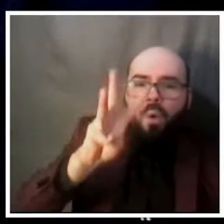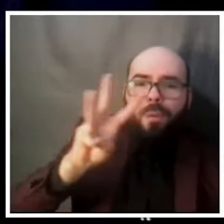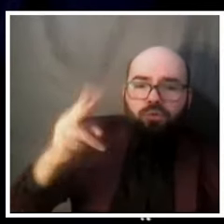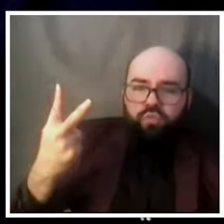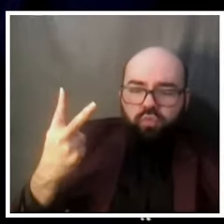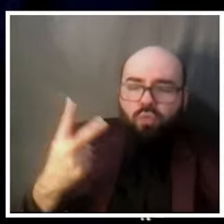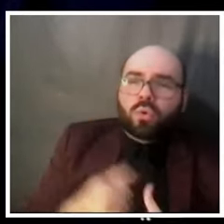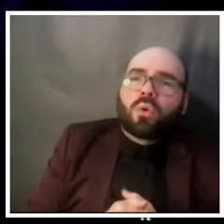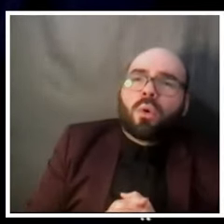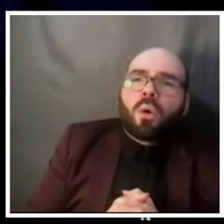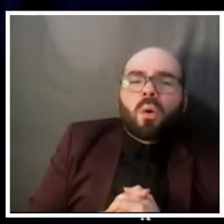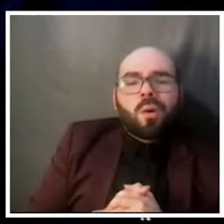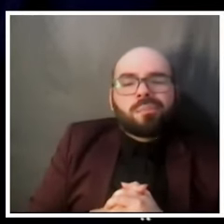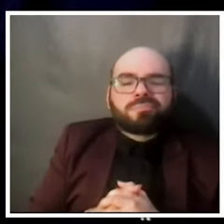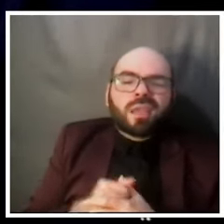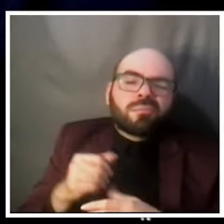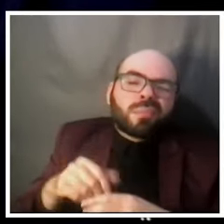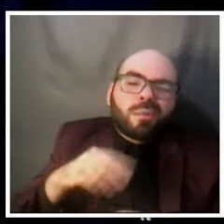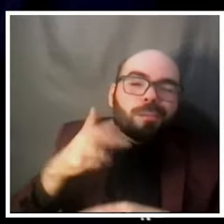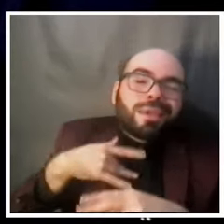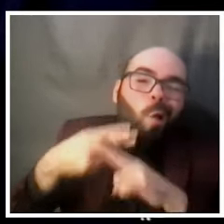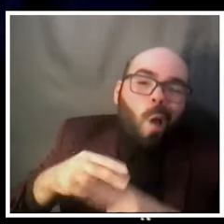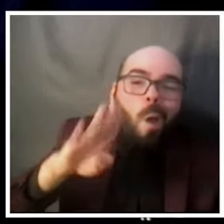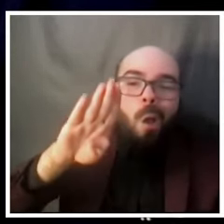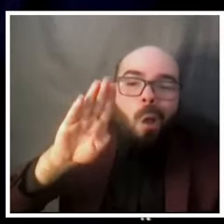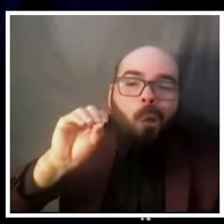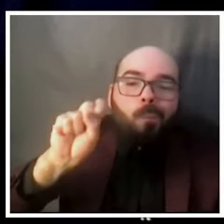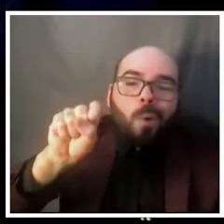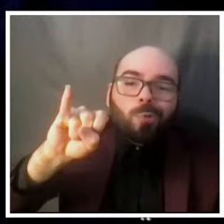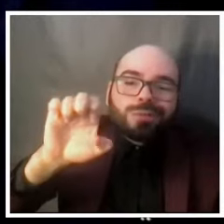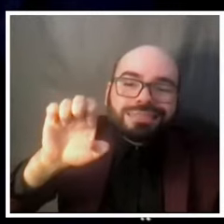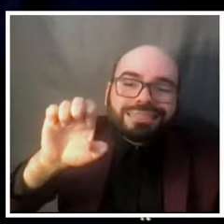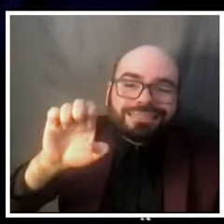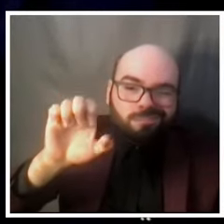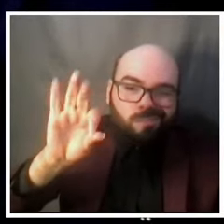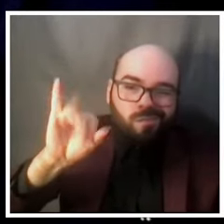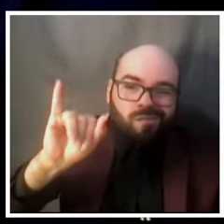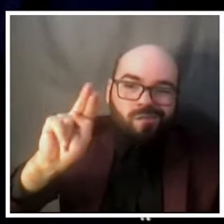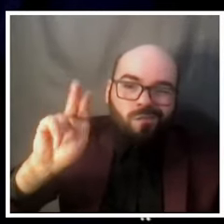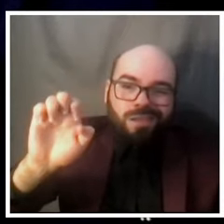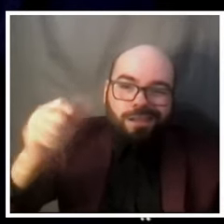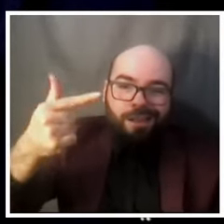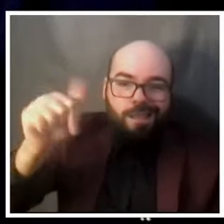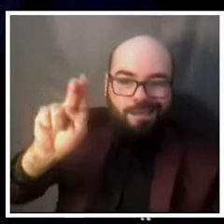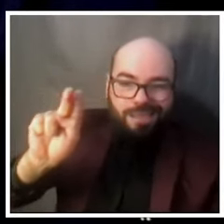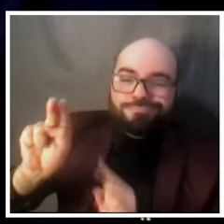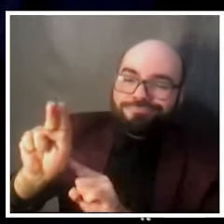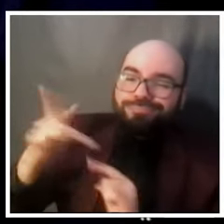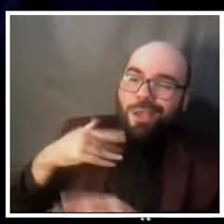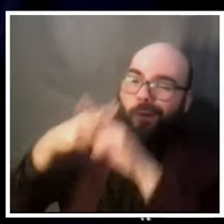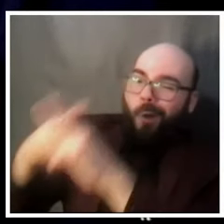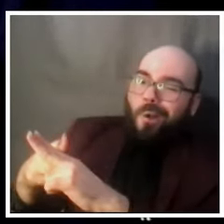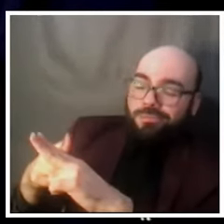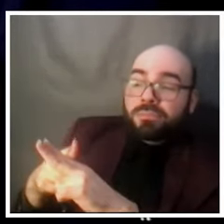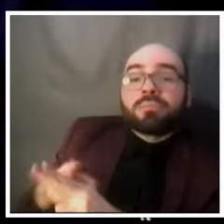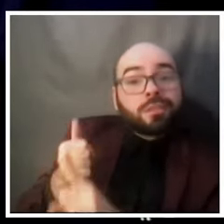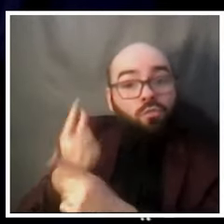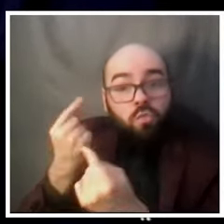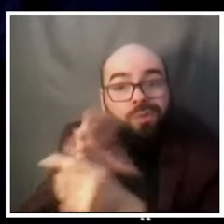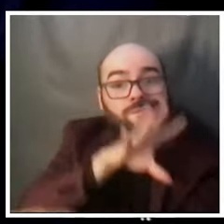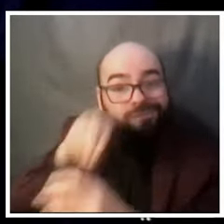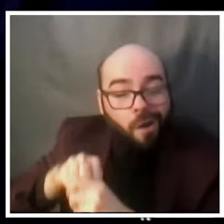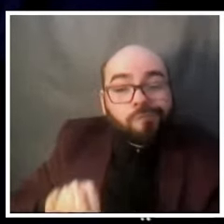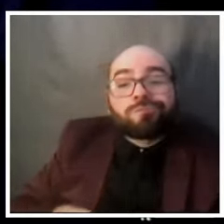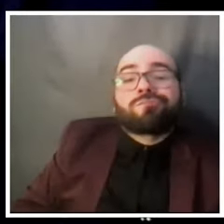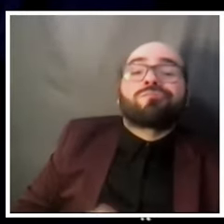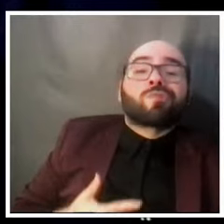everybody called him Bosey Finnegan. Bosey was a hell of an athlete, but Bosey joined the Army Air Corps before there was an